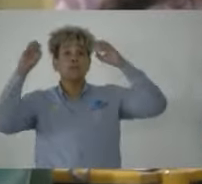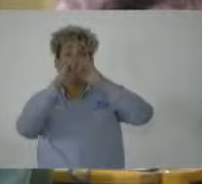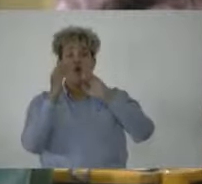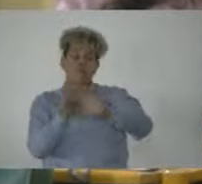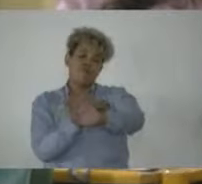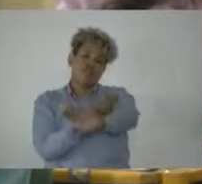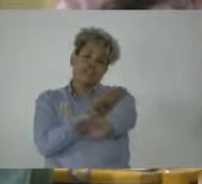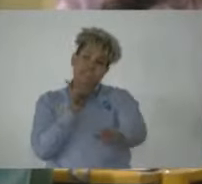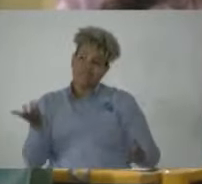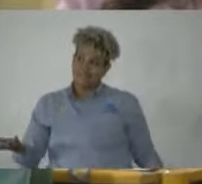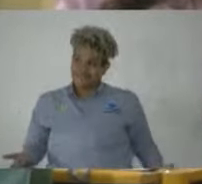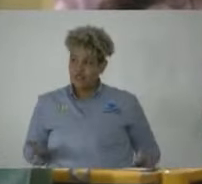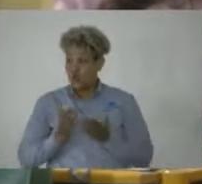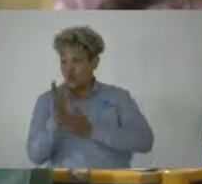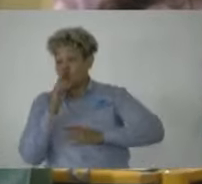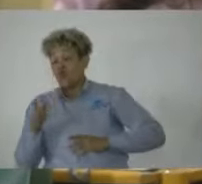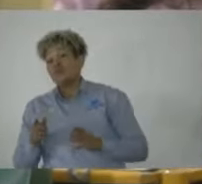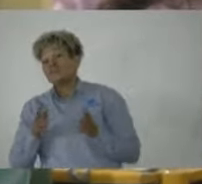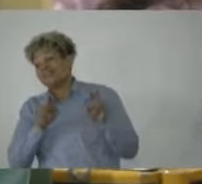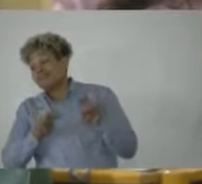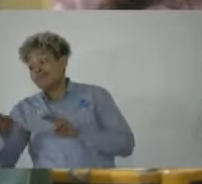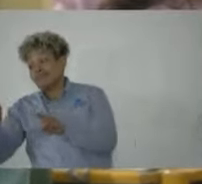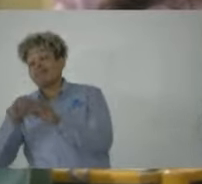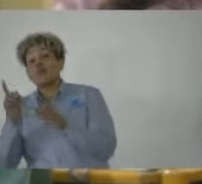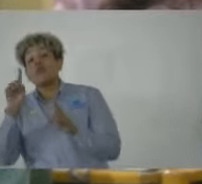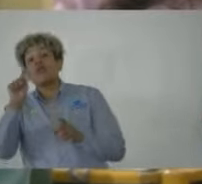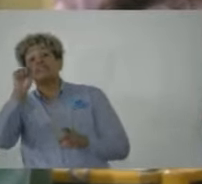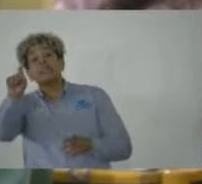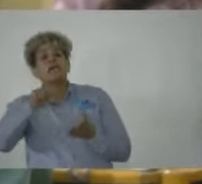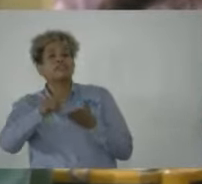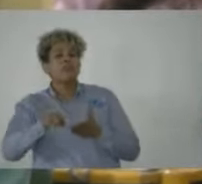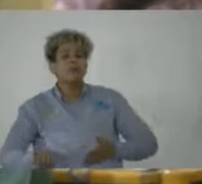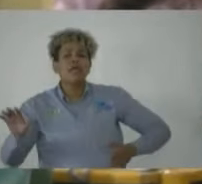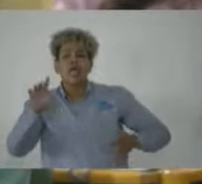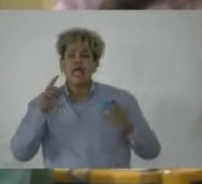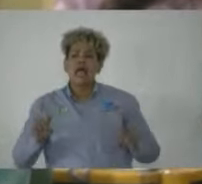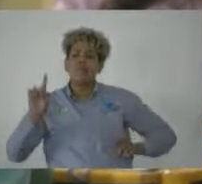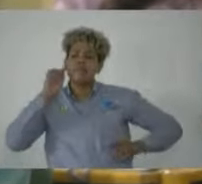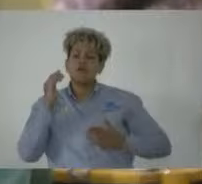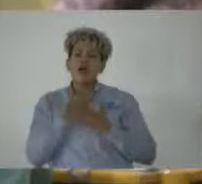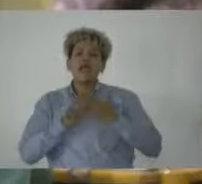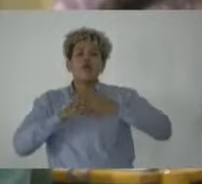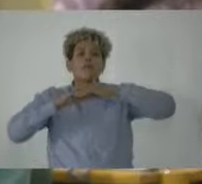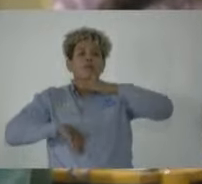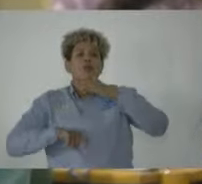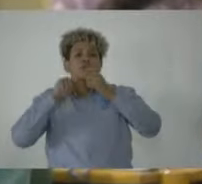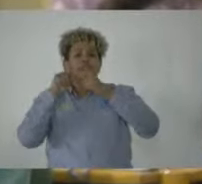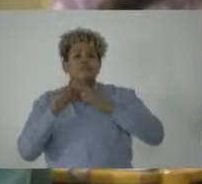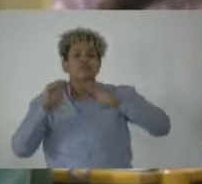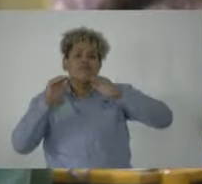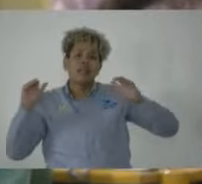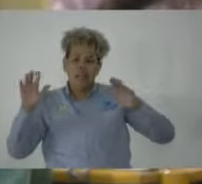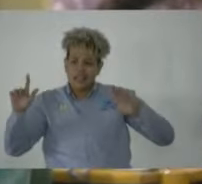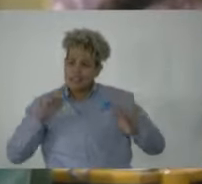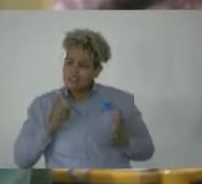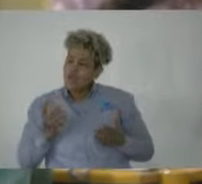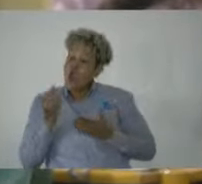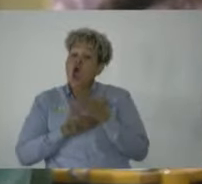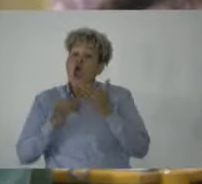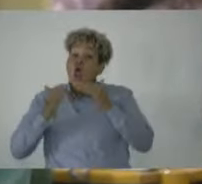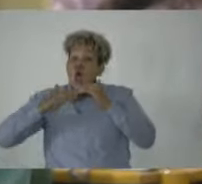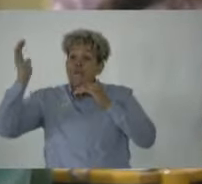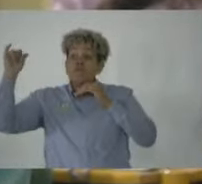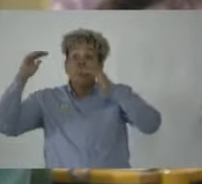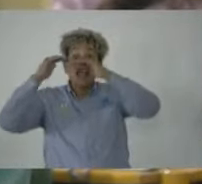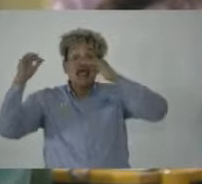progressive by reversing the direction in which tax is paid for incomes below a certain level. Earners above that